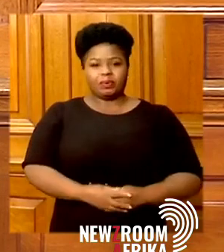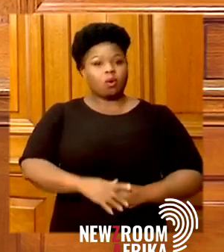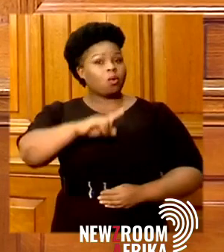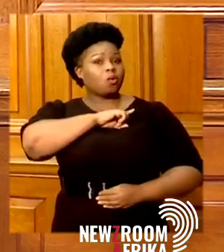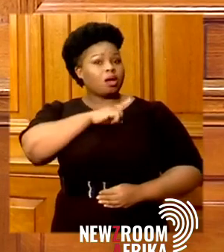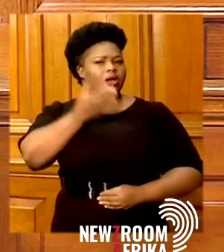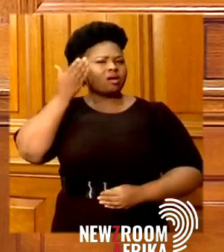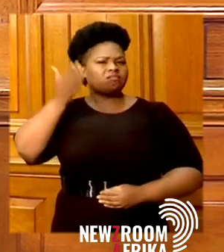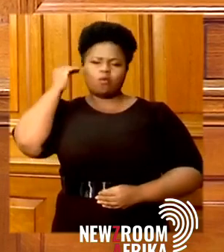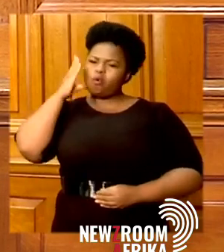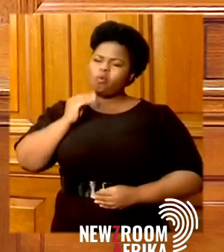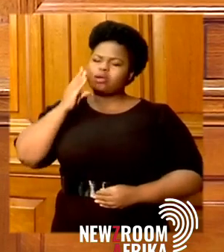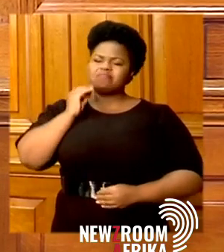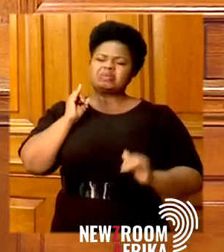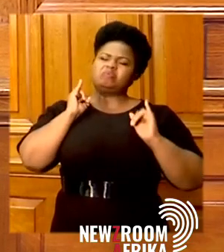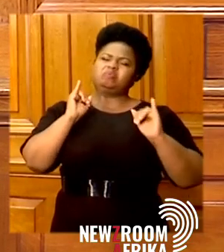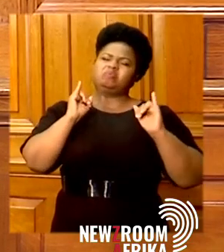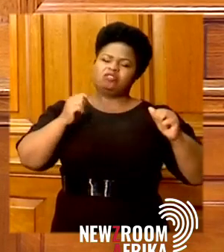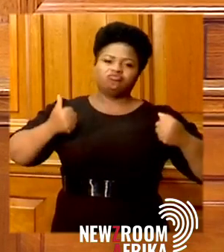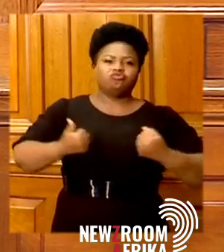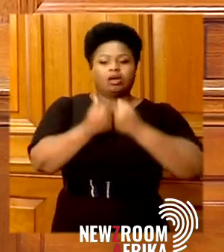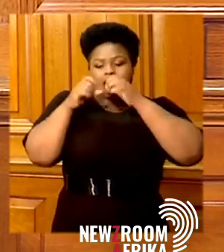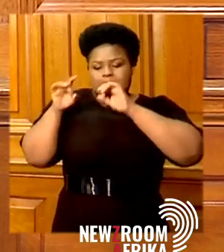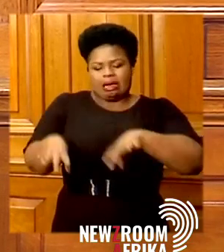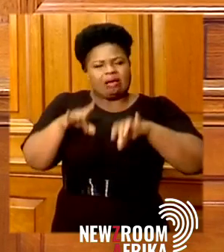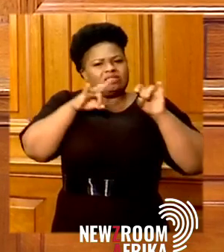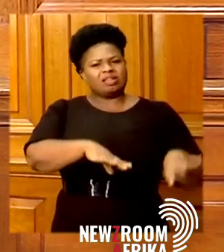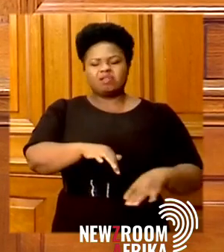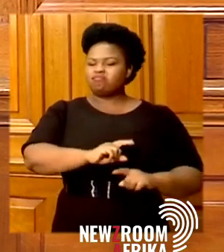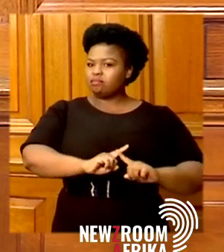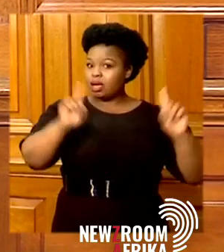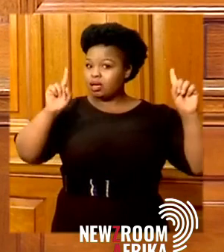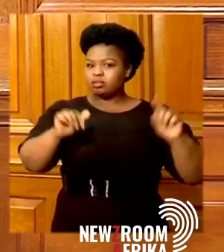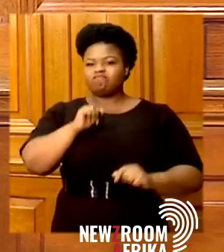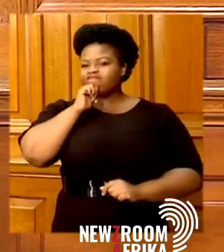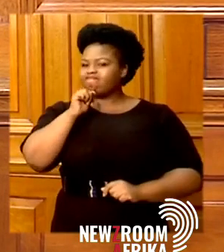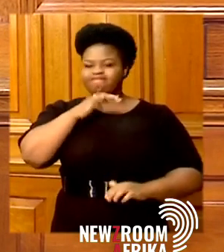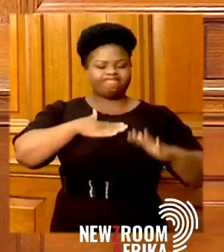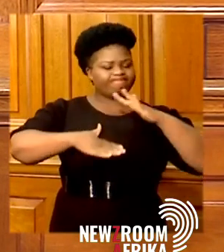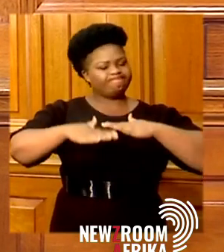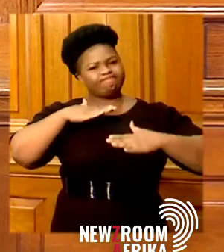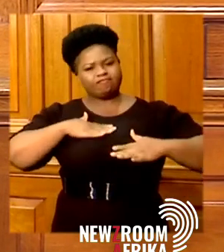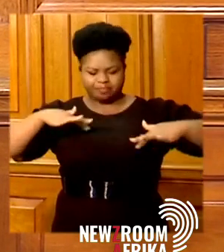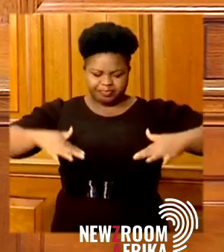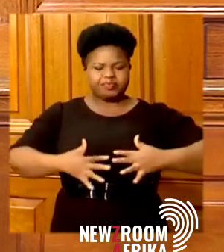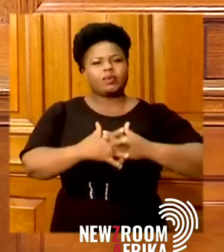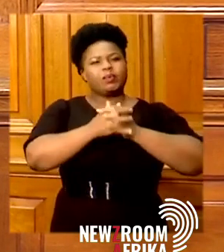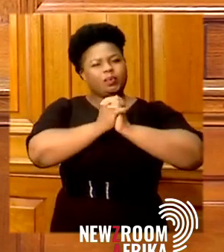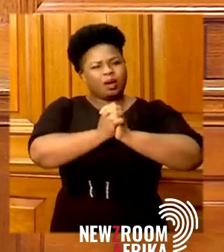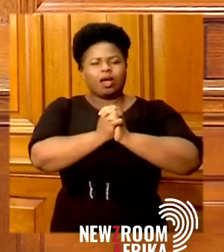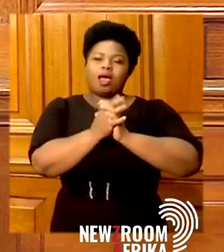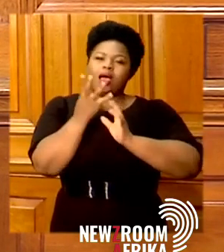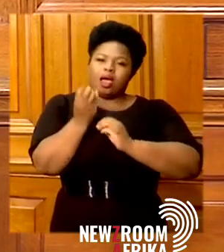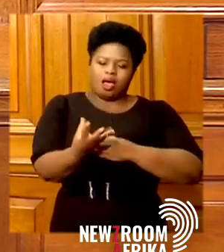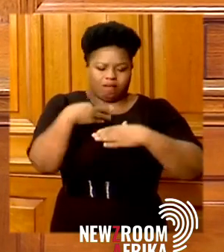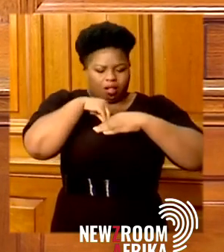hardships, but you have remained resolute, united, and hopeful.